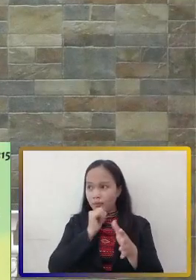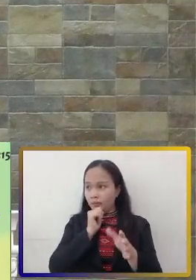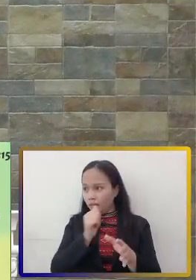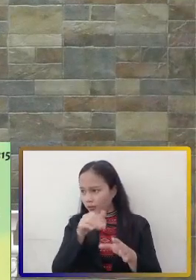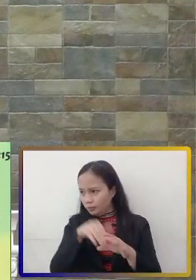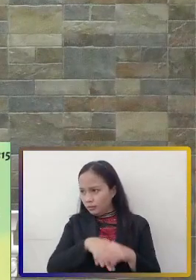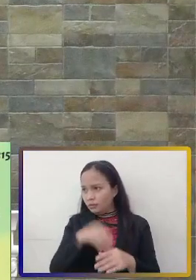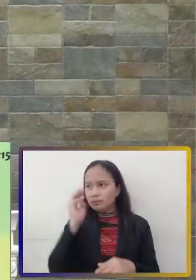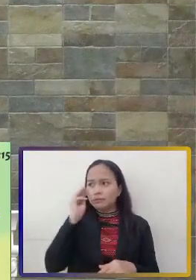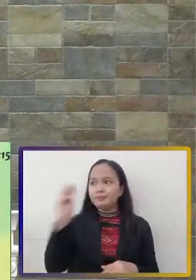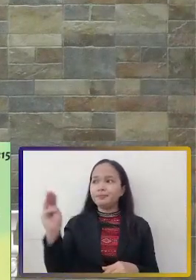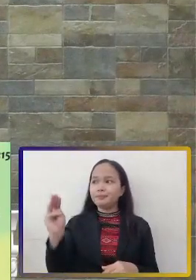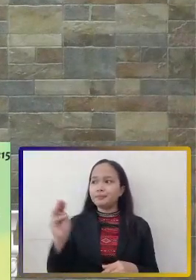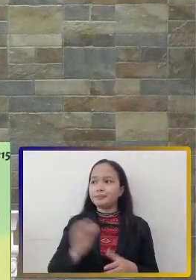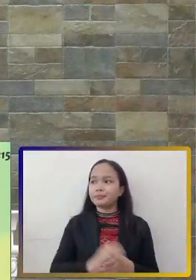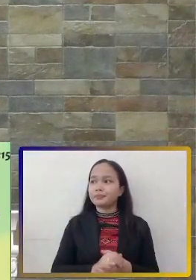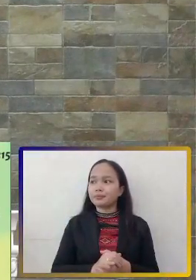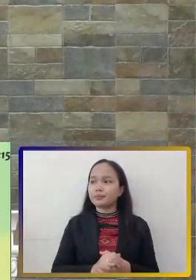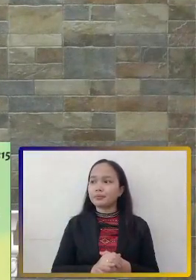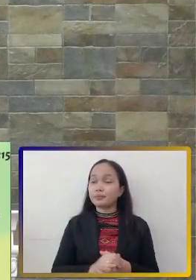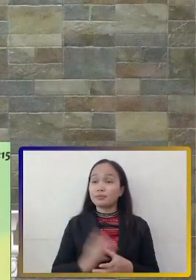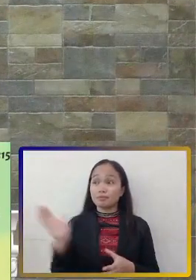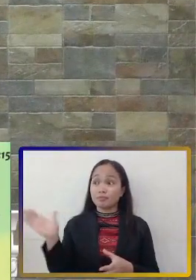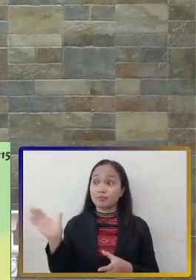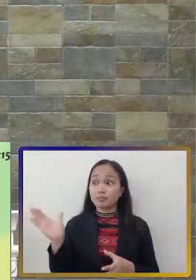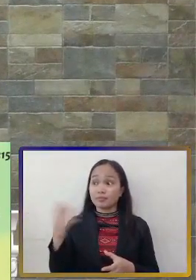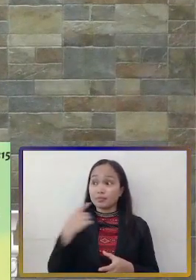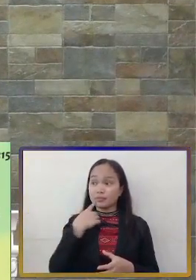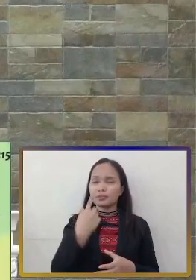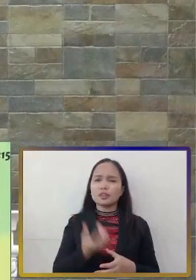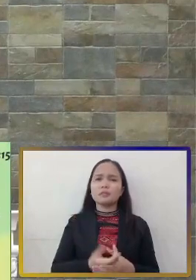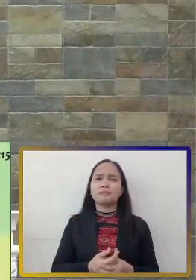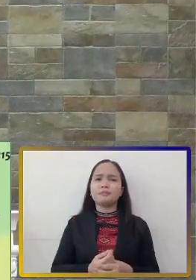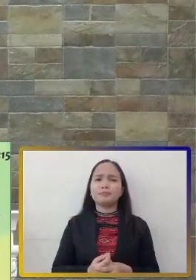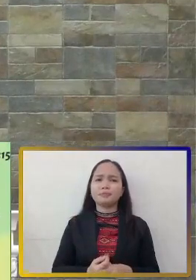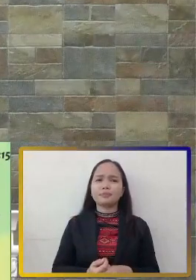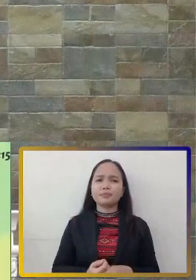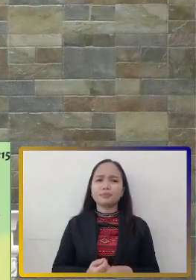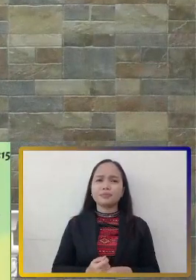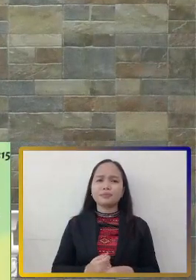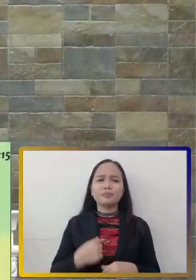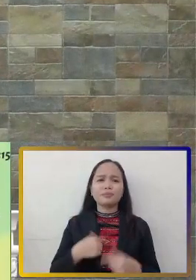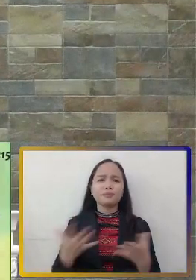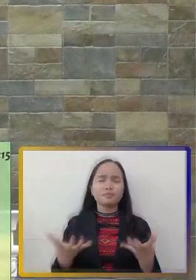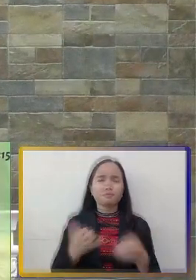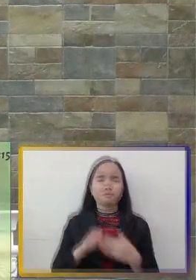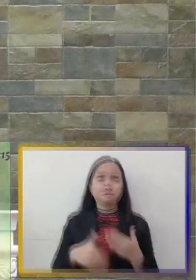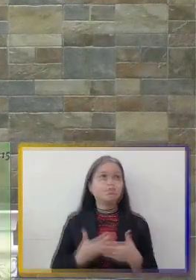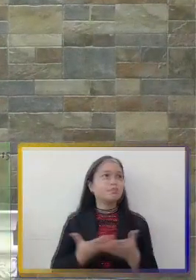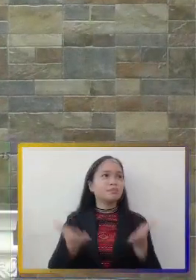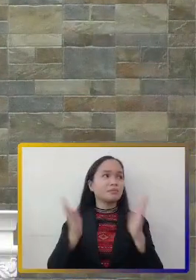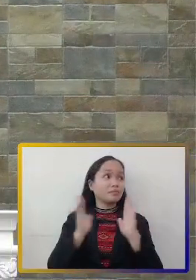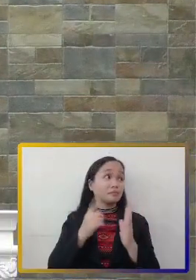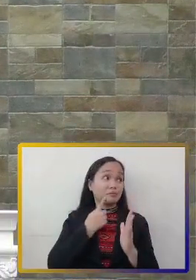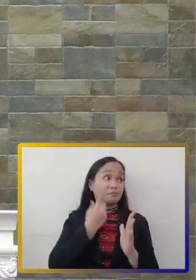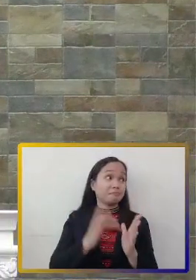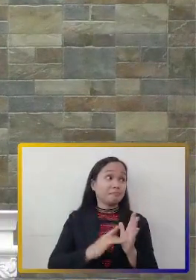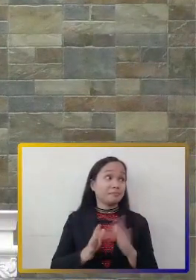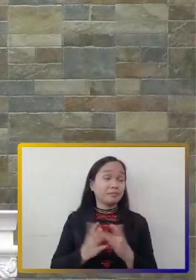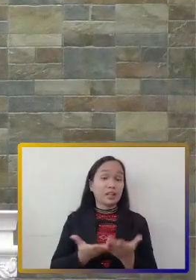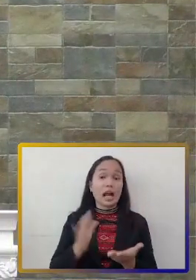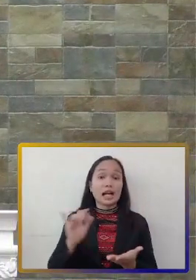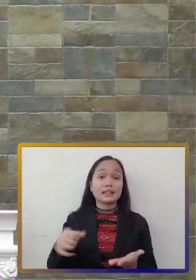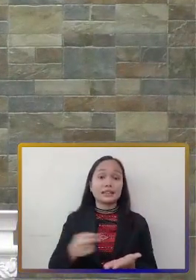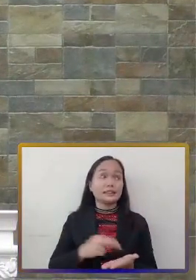Why is that? Now listen, it's obvious, mga kapatid. Listen, everyone, look at this way. Huwag kayong mako-confuse sa John 3:16 saka sa